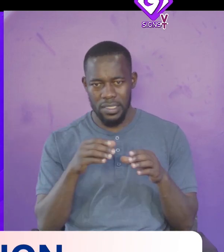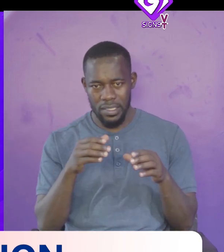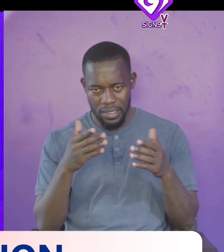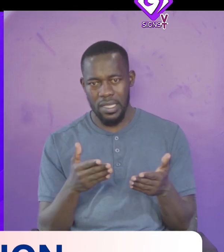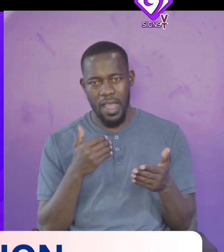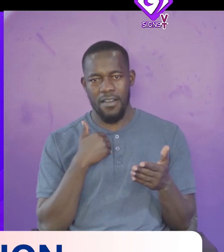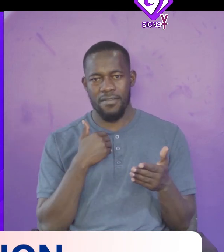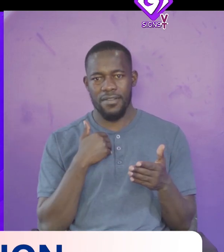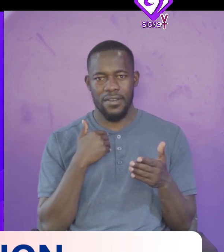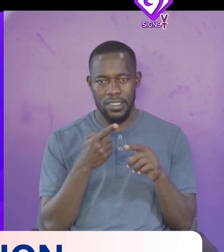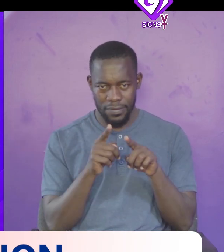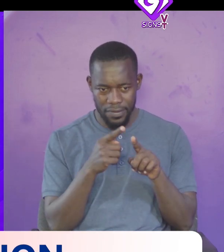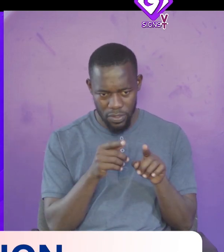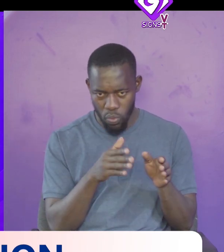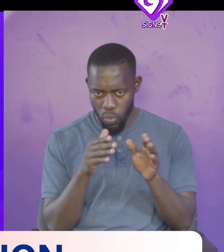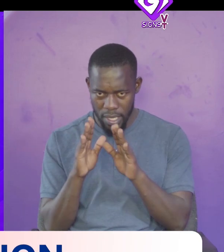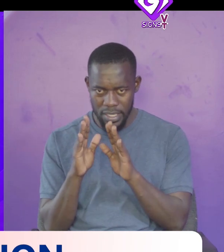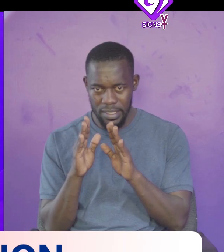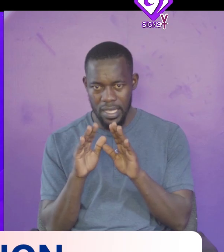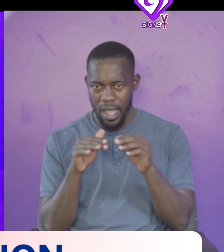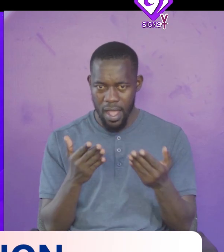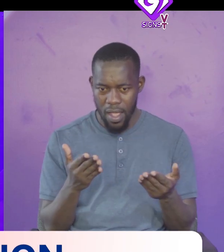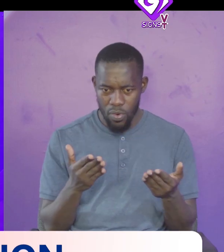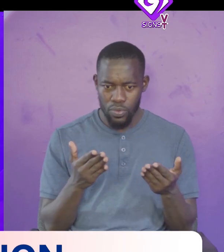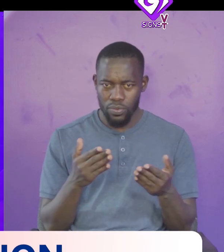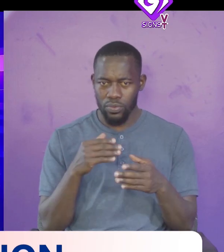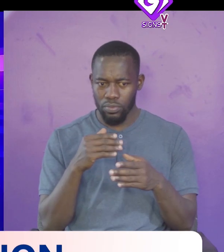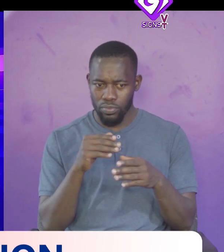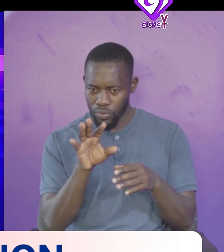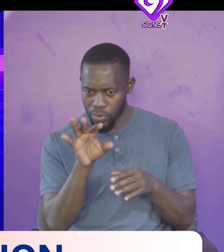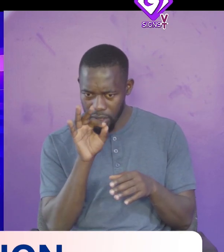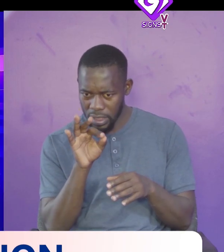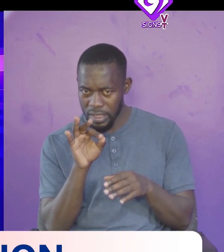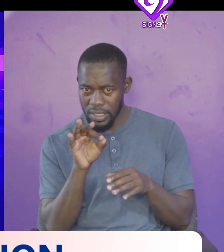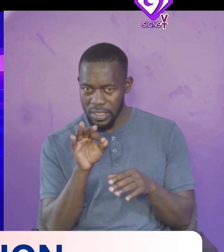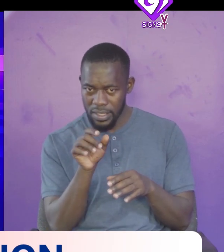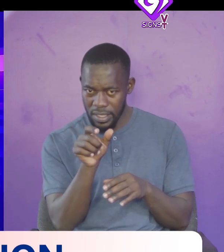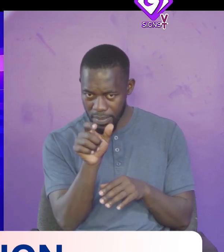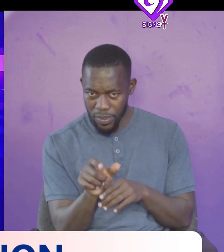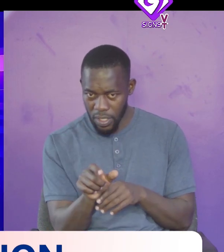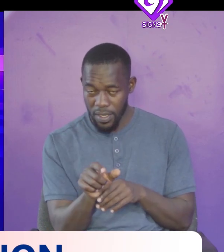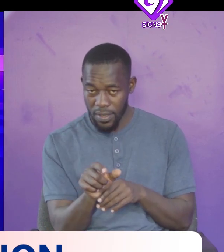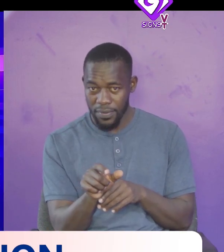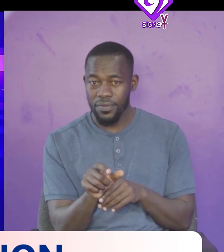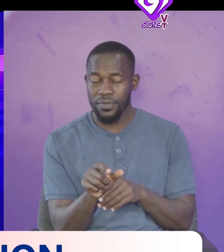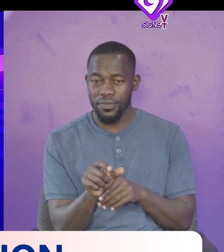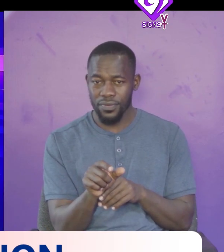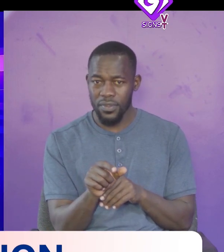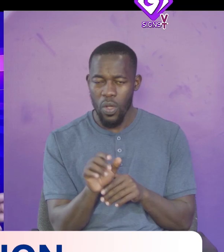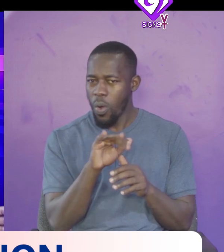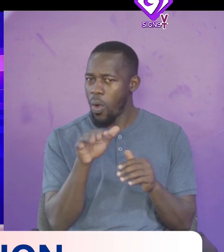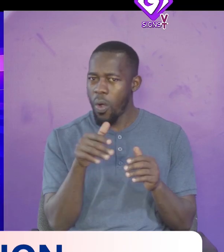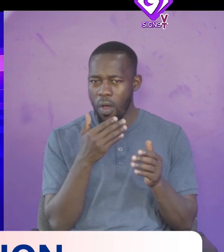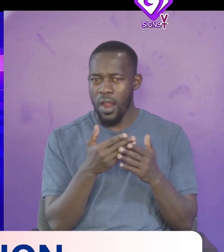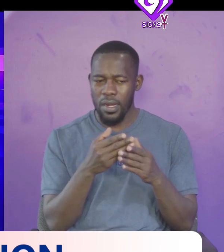have ways and problems of clearing candidates. In fact, I don't remember one political party that has done its nominations and everybody